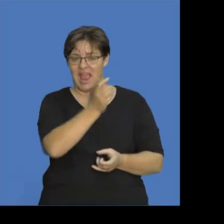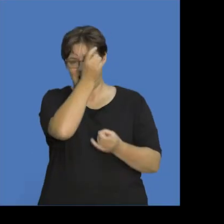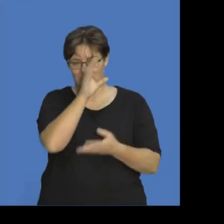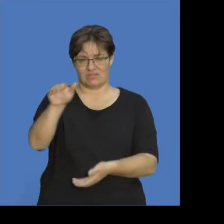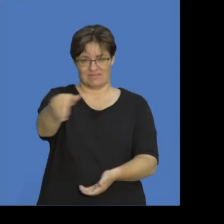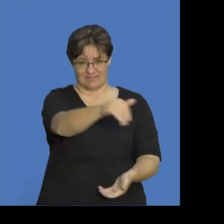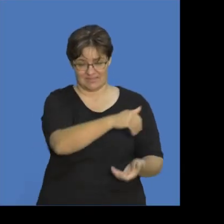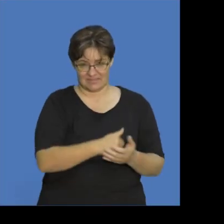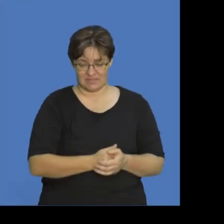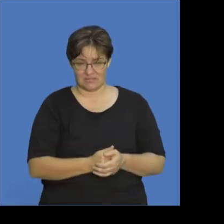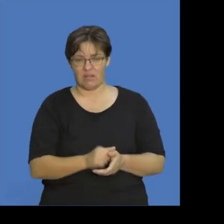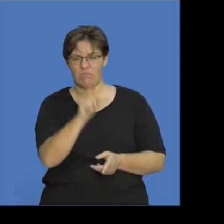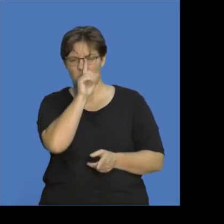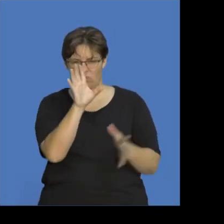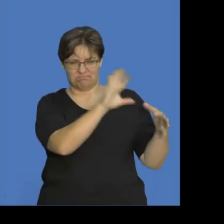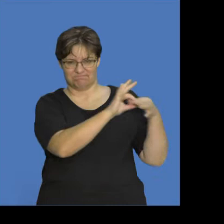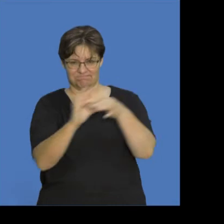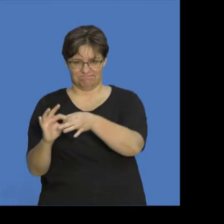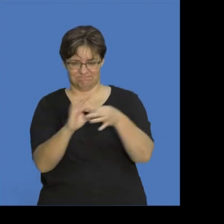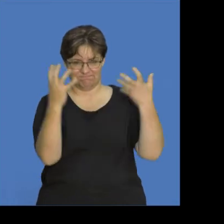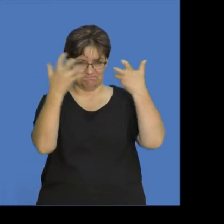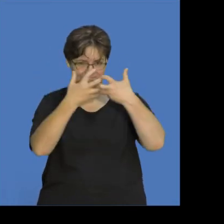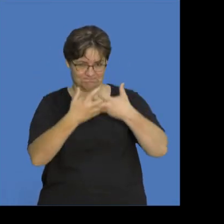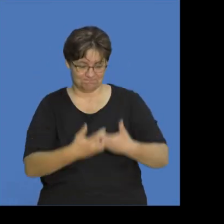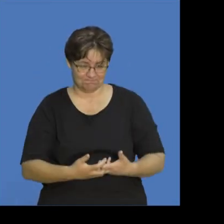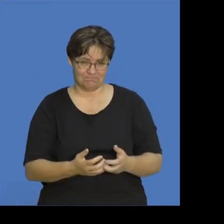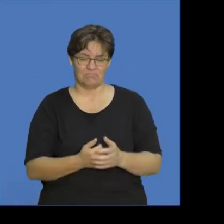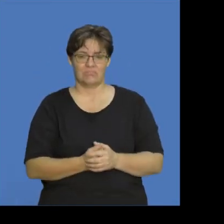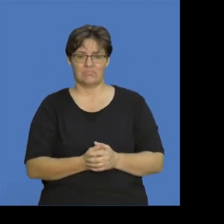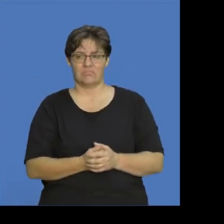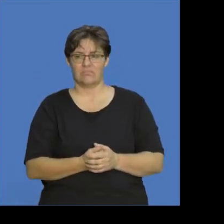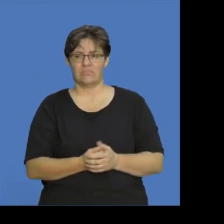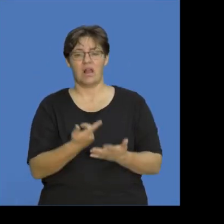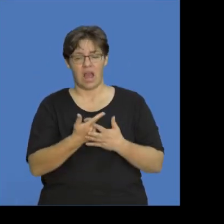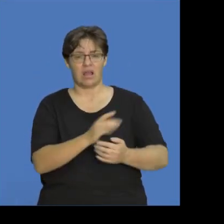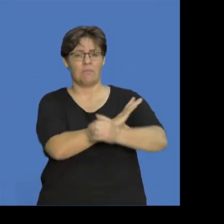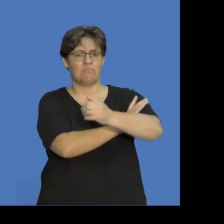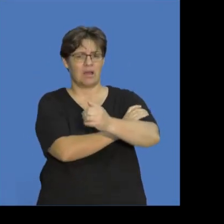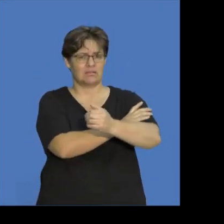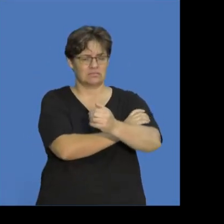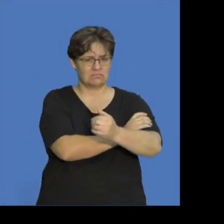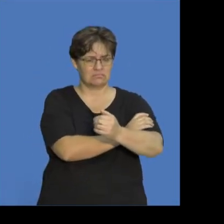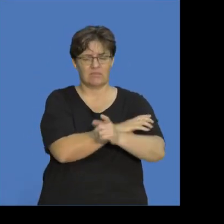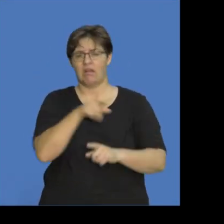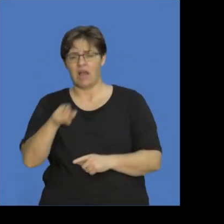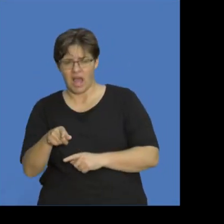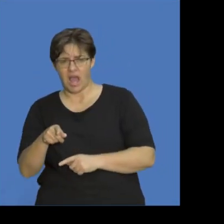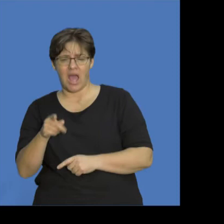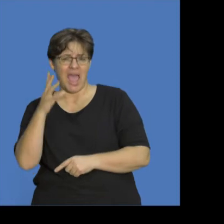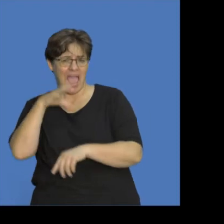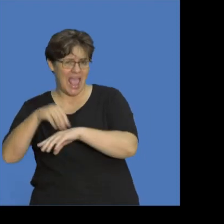let's look at some of the correlation. Is symptomatic blood pressure related to age? It's a